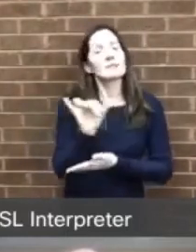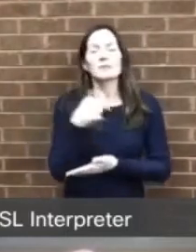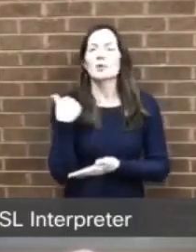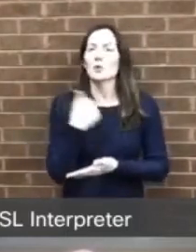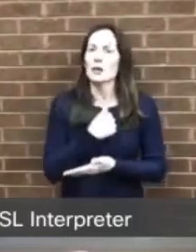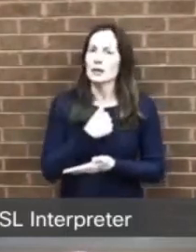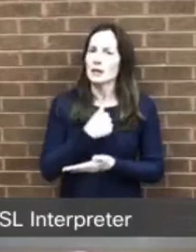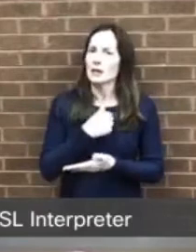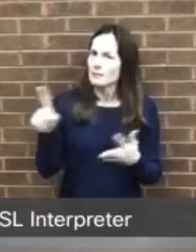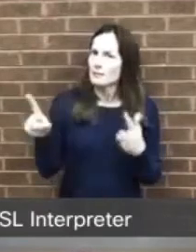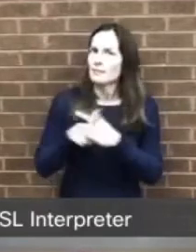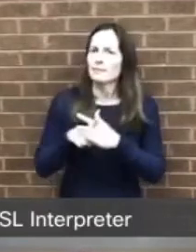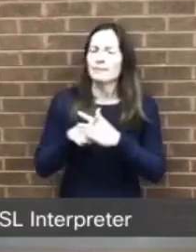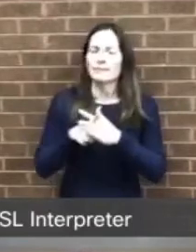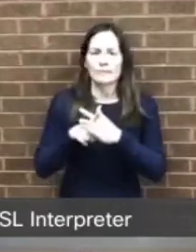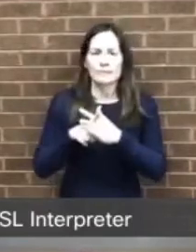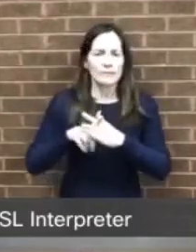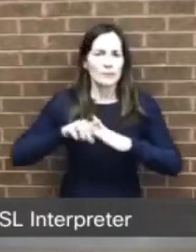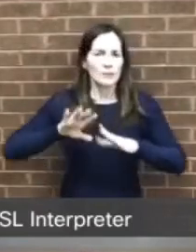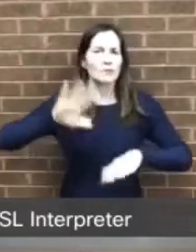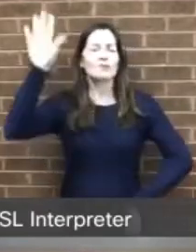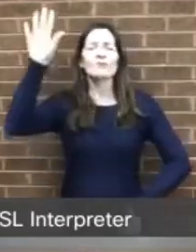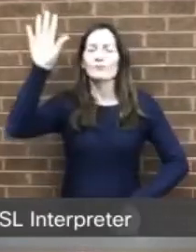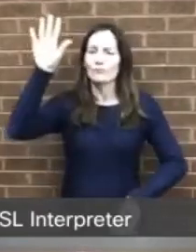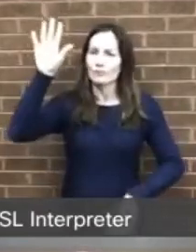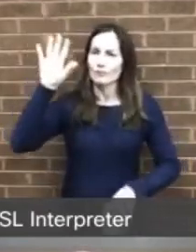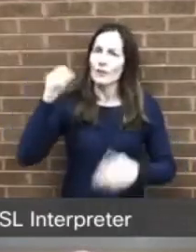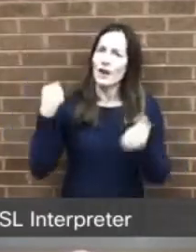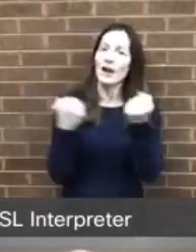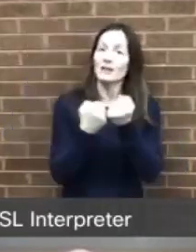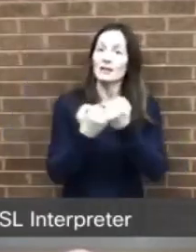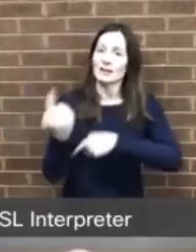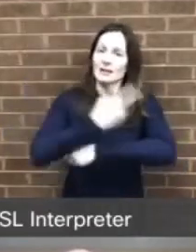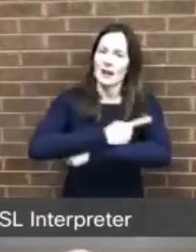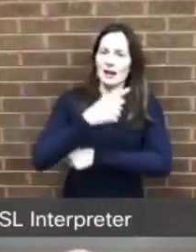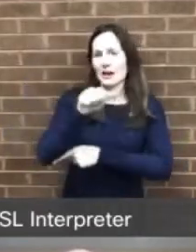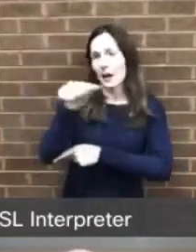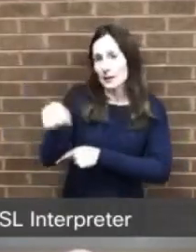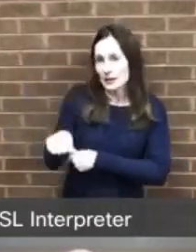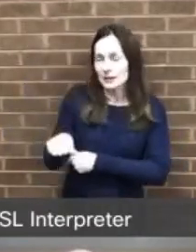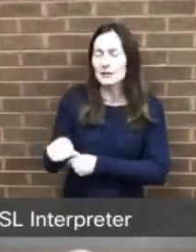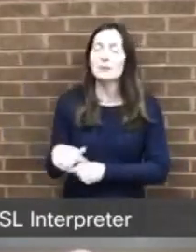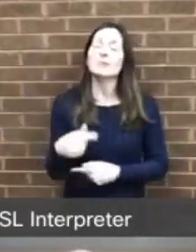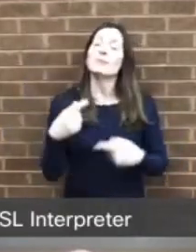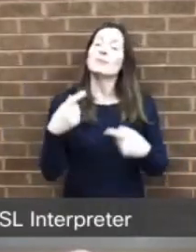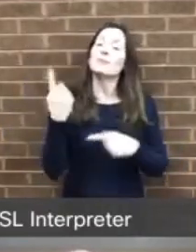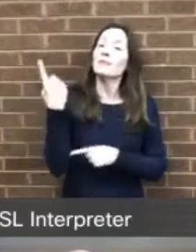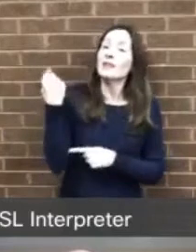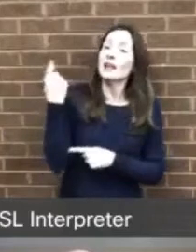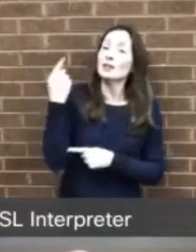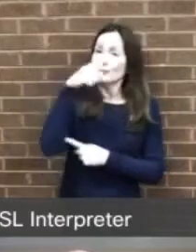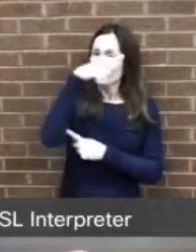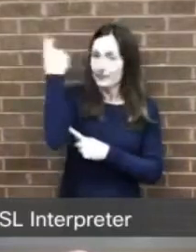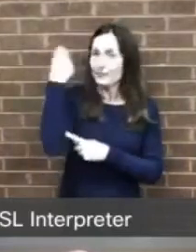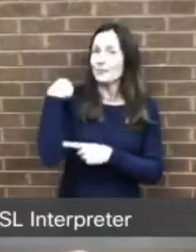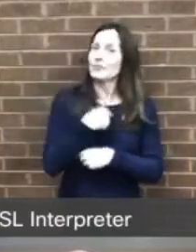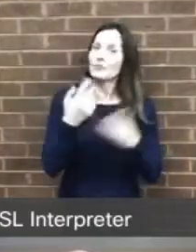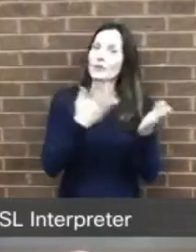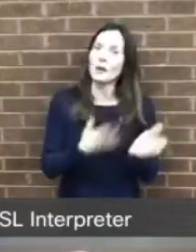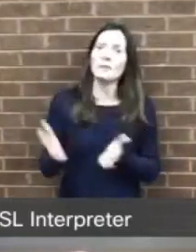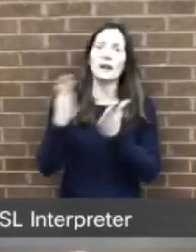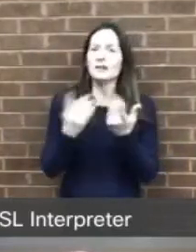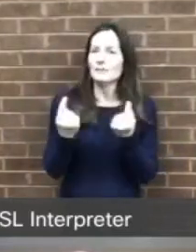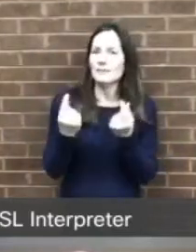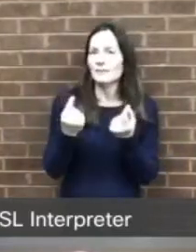in Maryland Jewish Advocacy Day. During last summer, we planned our focus for the next several years. We met with